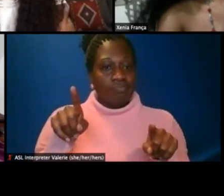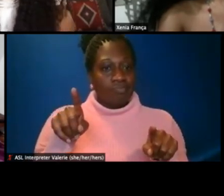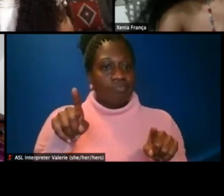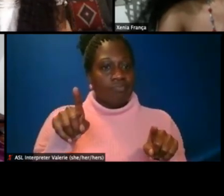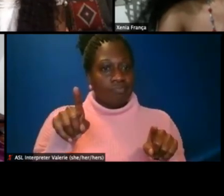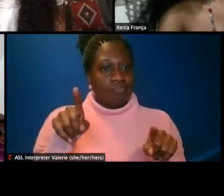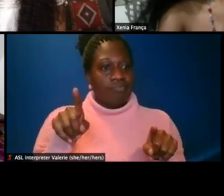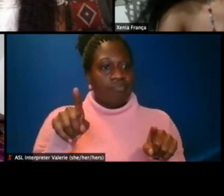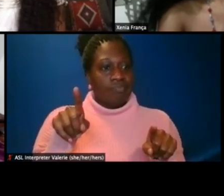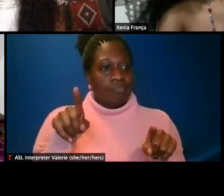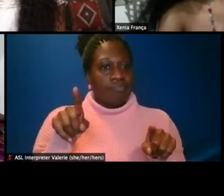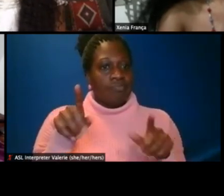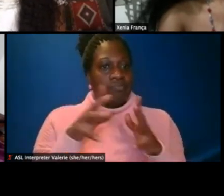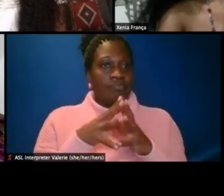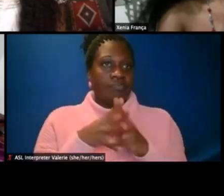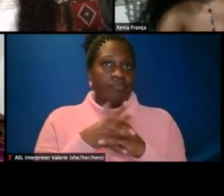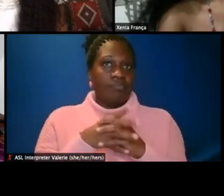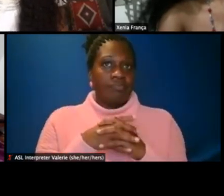just